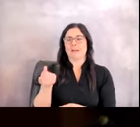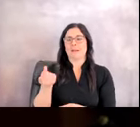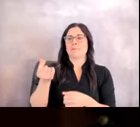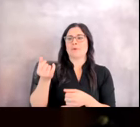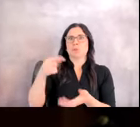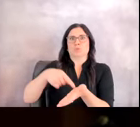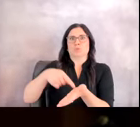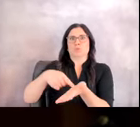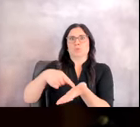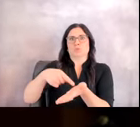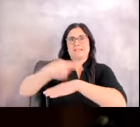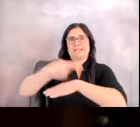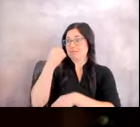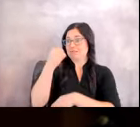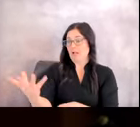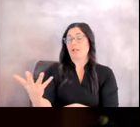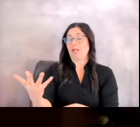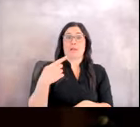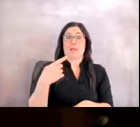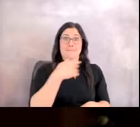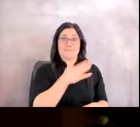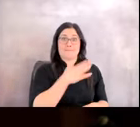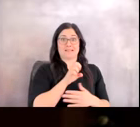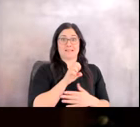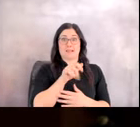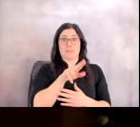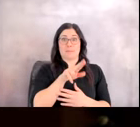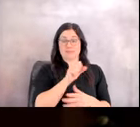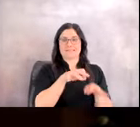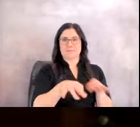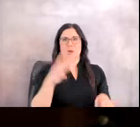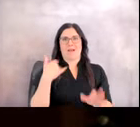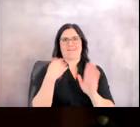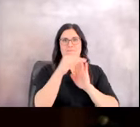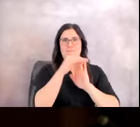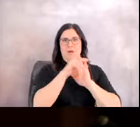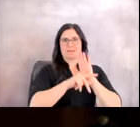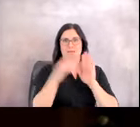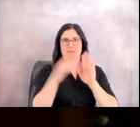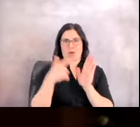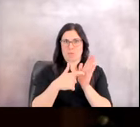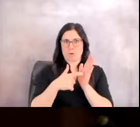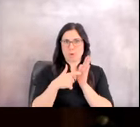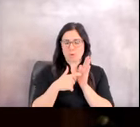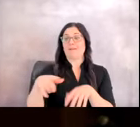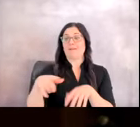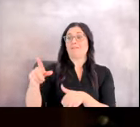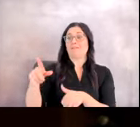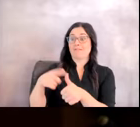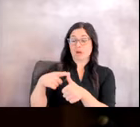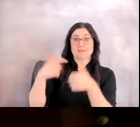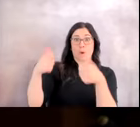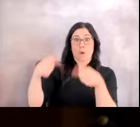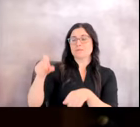people, I have it in my syllabus about why I have that policy. I require your first discussion post to be made